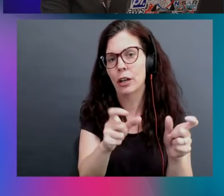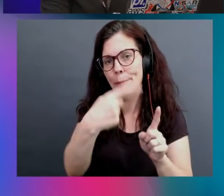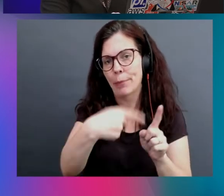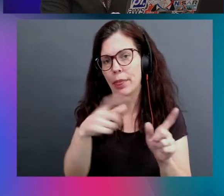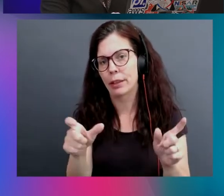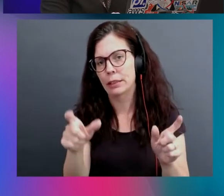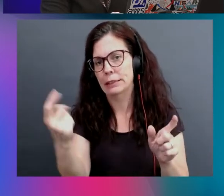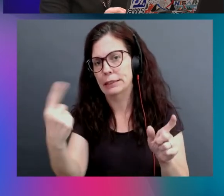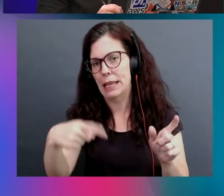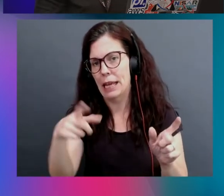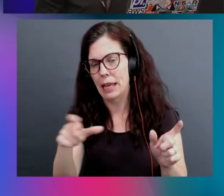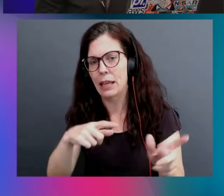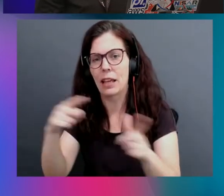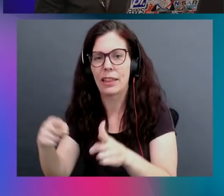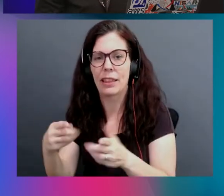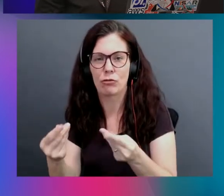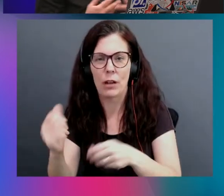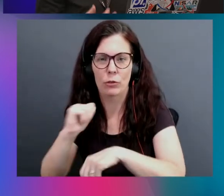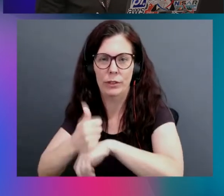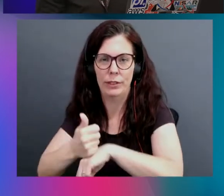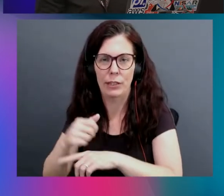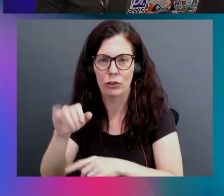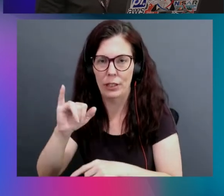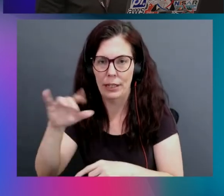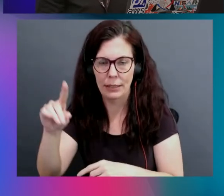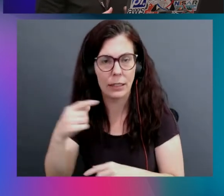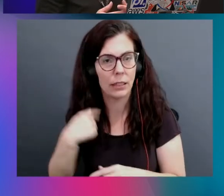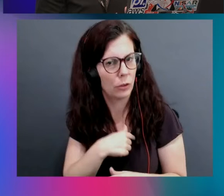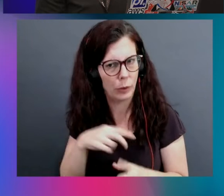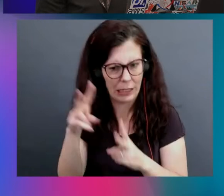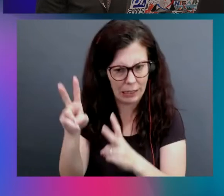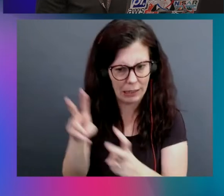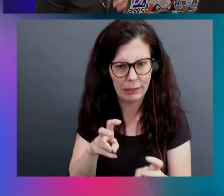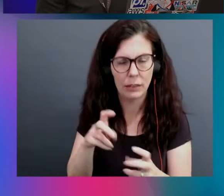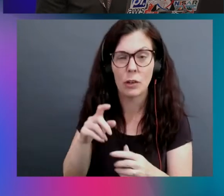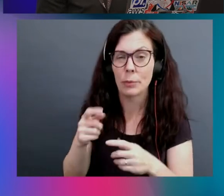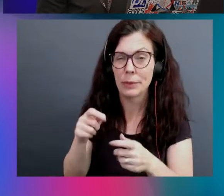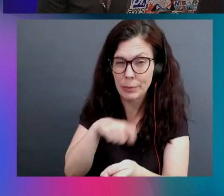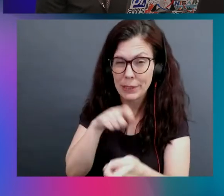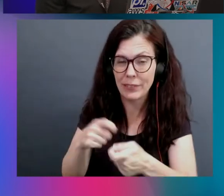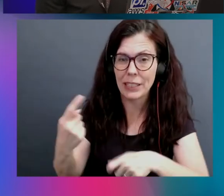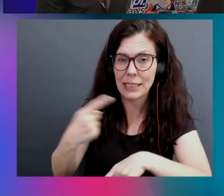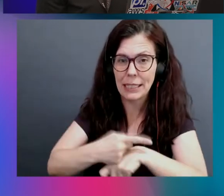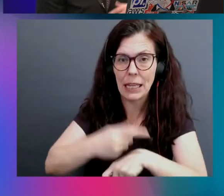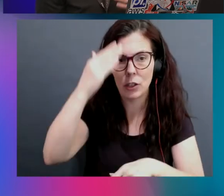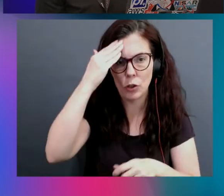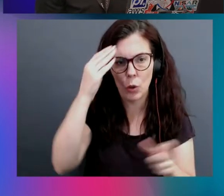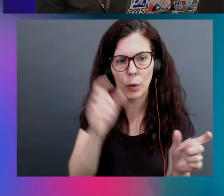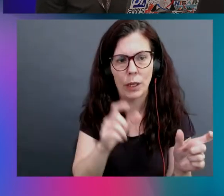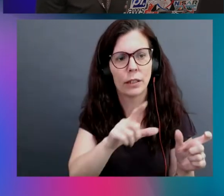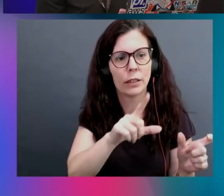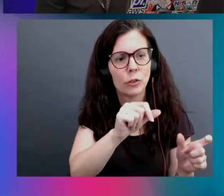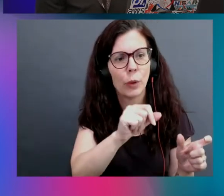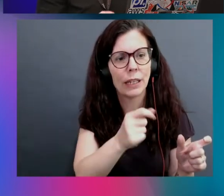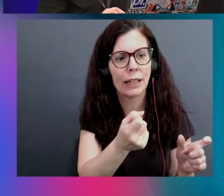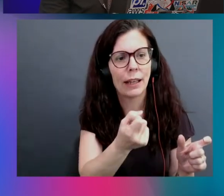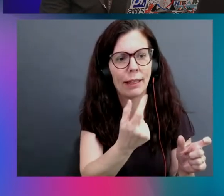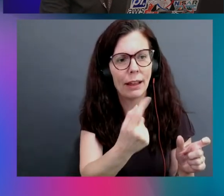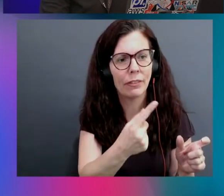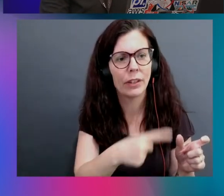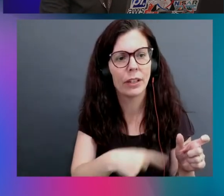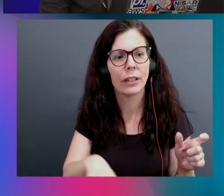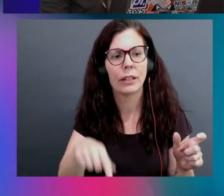see we can go grab data from a very specific date, knowing those keys, 2011, I think this is May